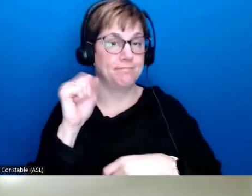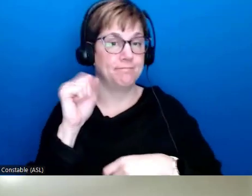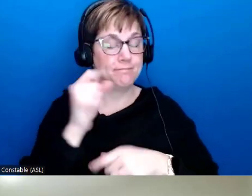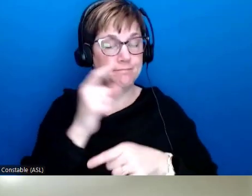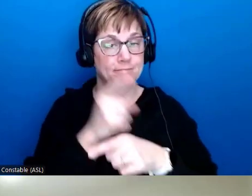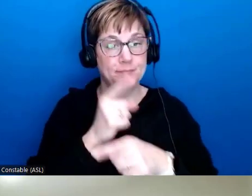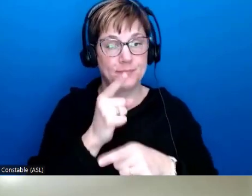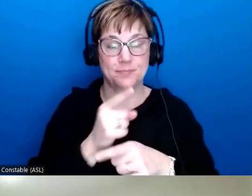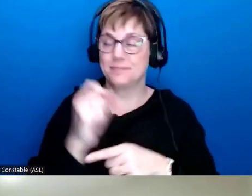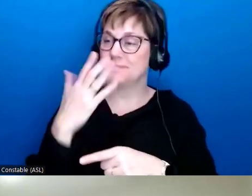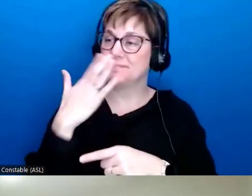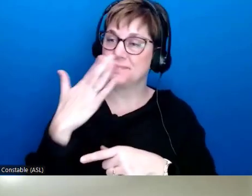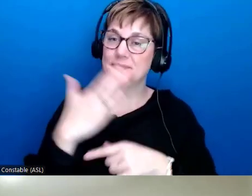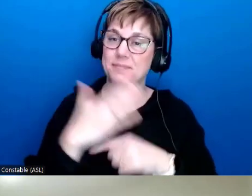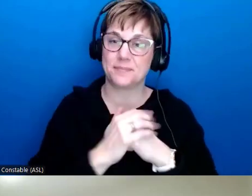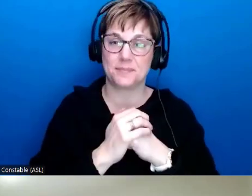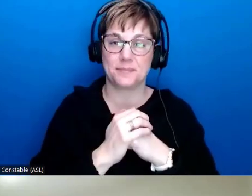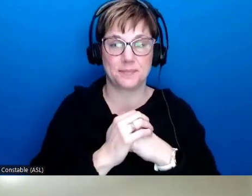Thanks.